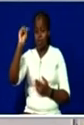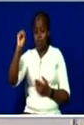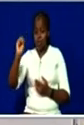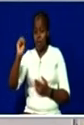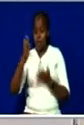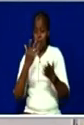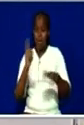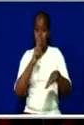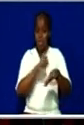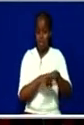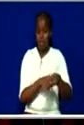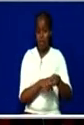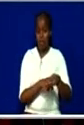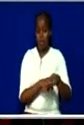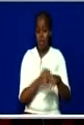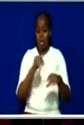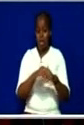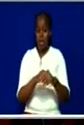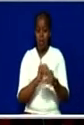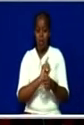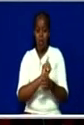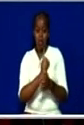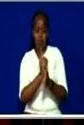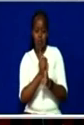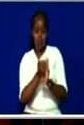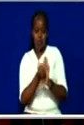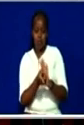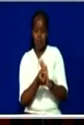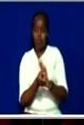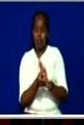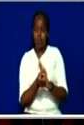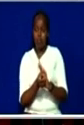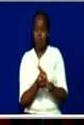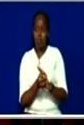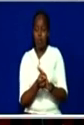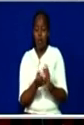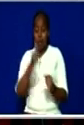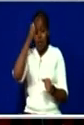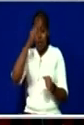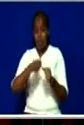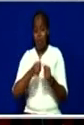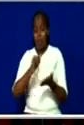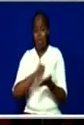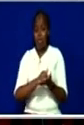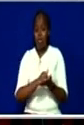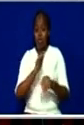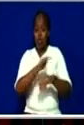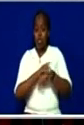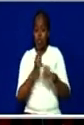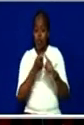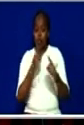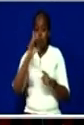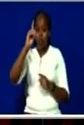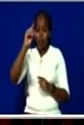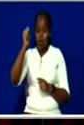probably time in hours. Time in hours. Remember, you are getting this from the data you have already